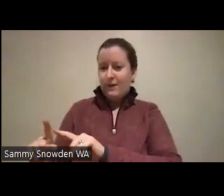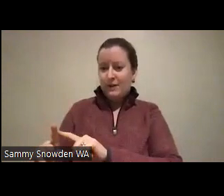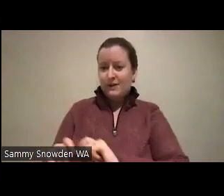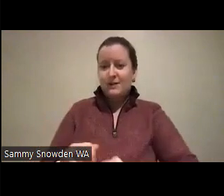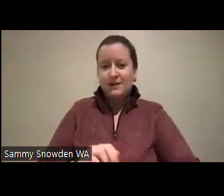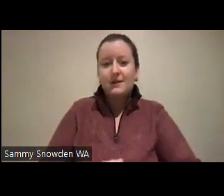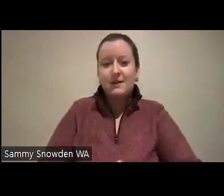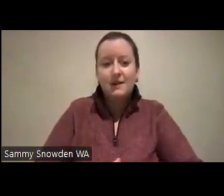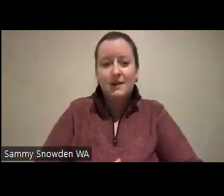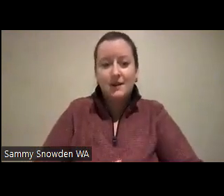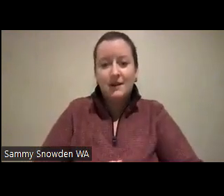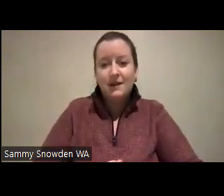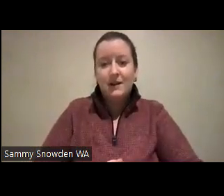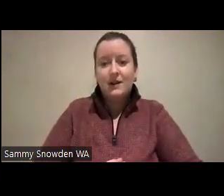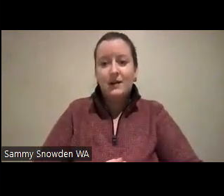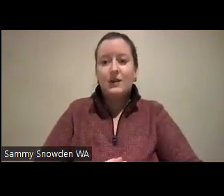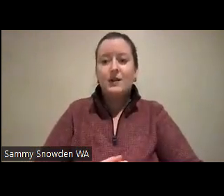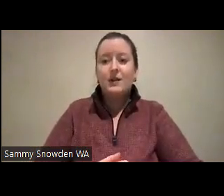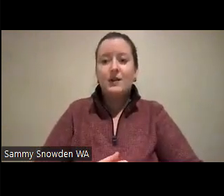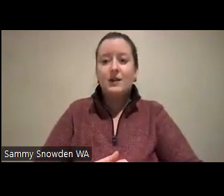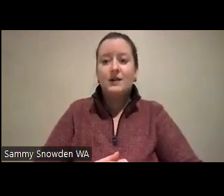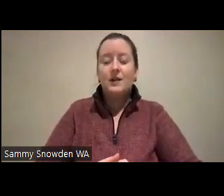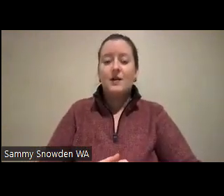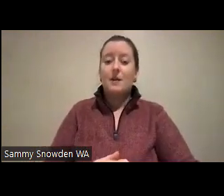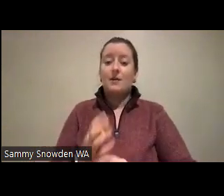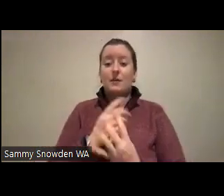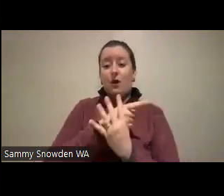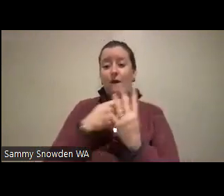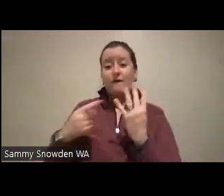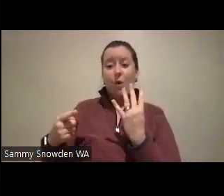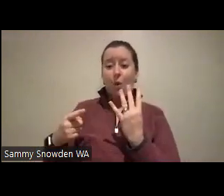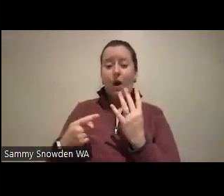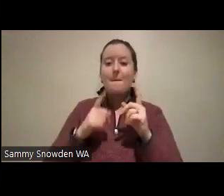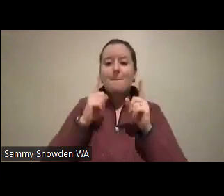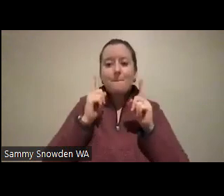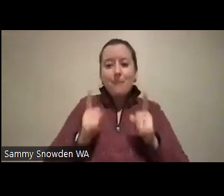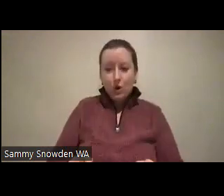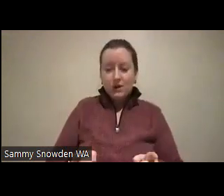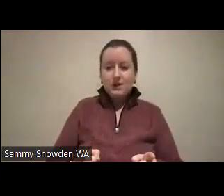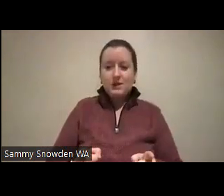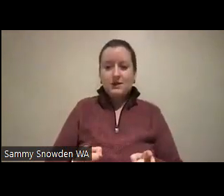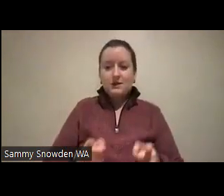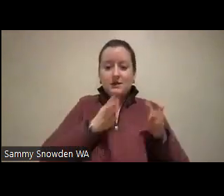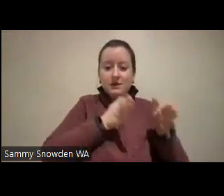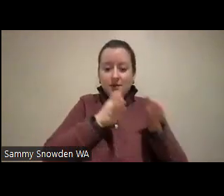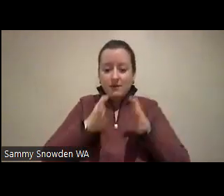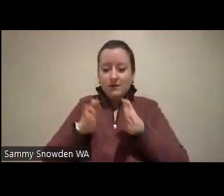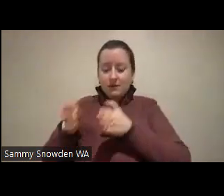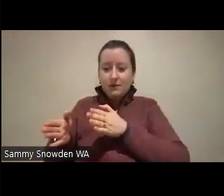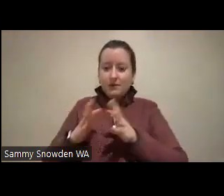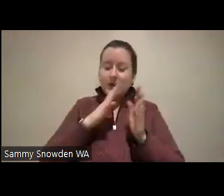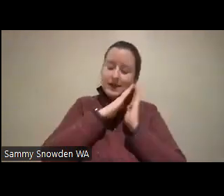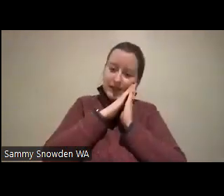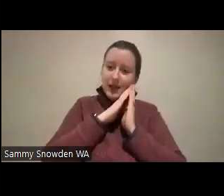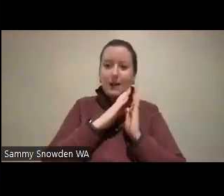really important to go into all 4 stages of sleep. Now, I do have sleep issues. I don't